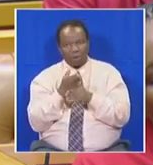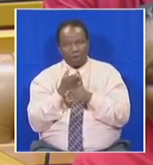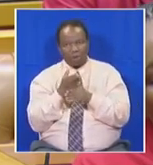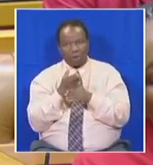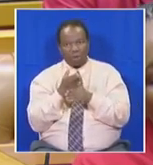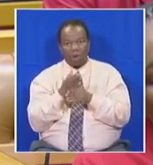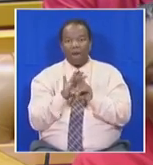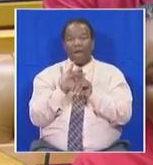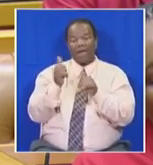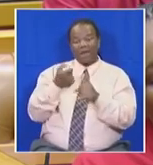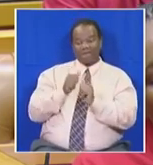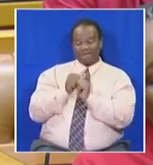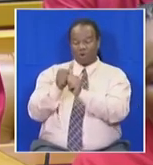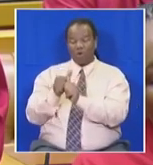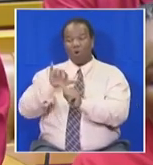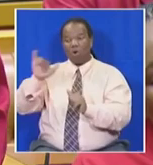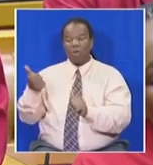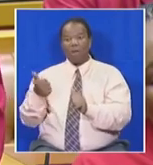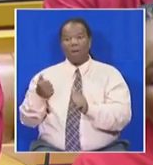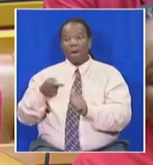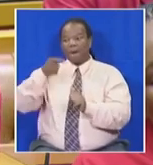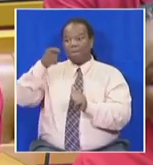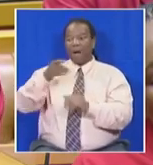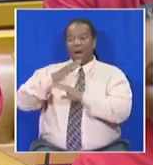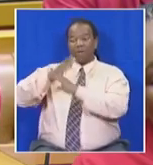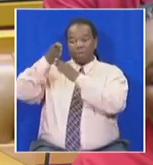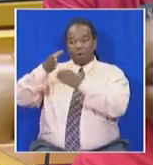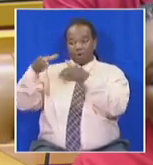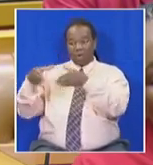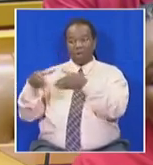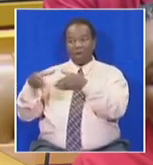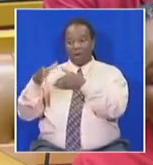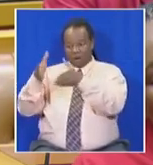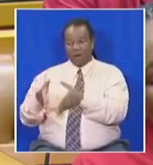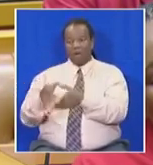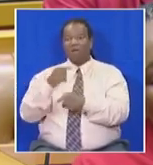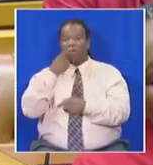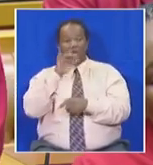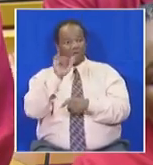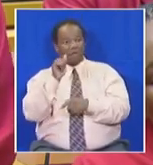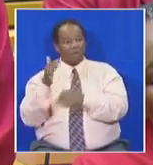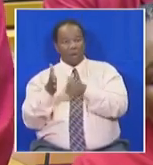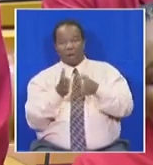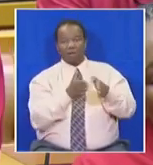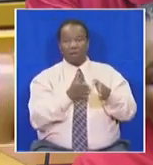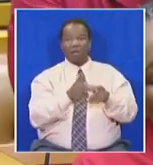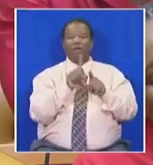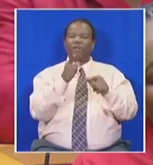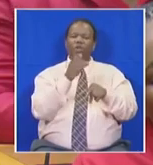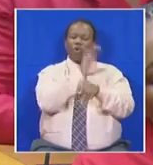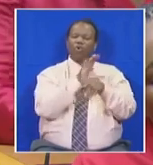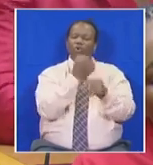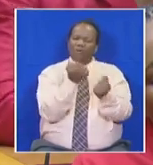Public Protector is invalid and set aside. The Constitutional Court therefore went further